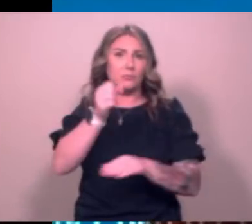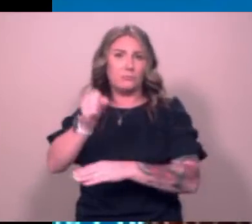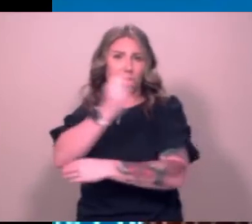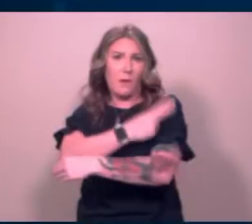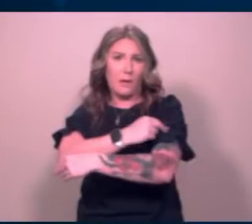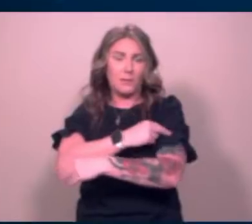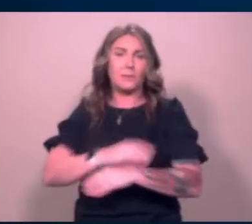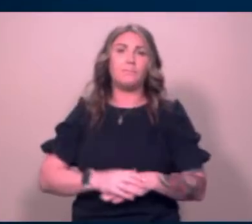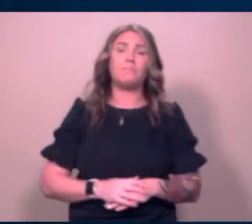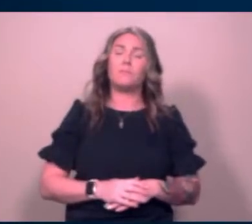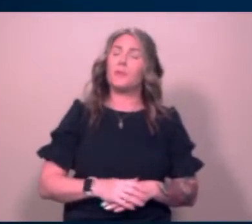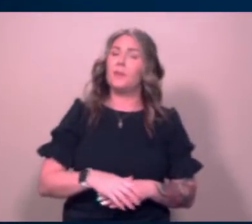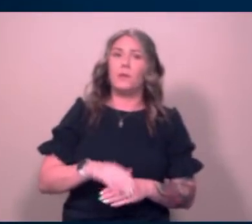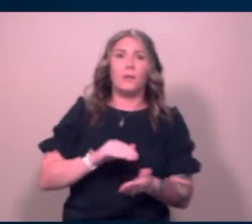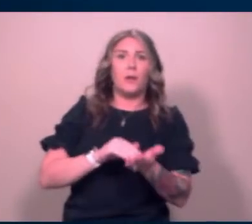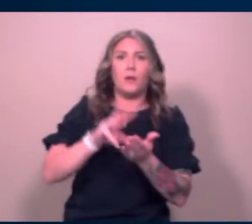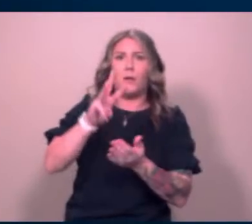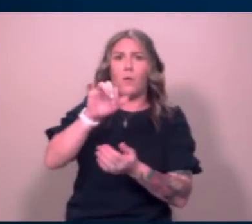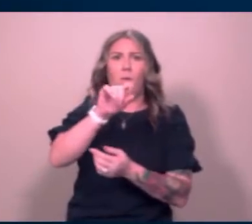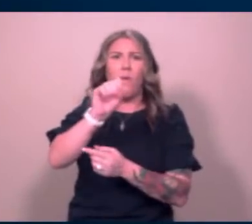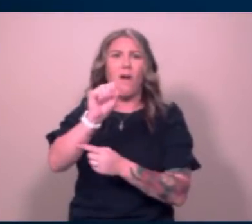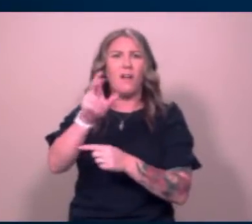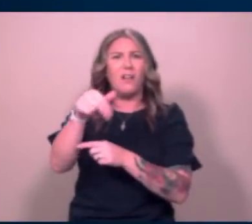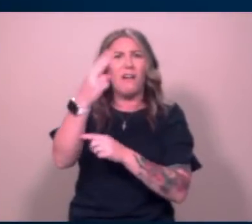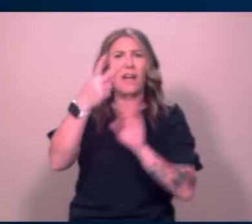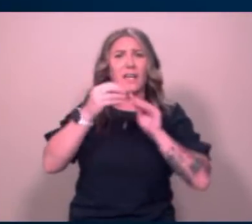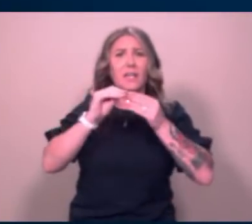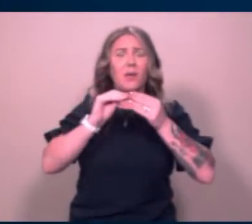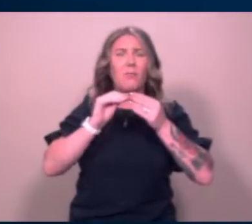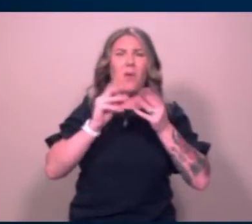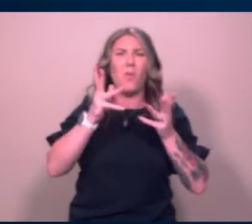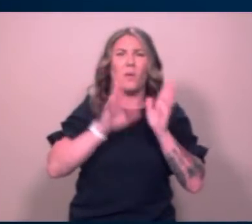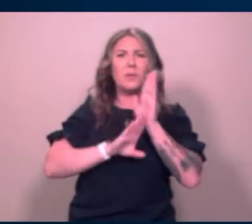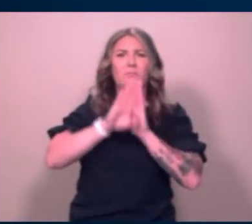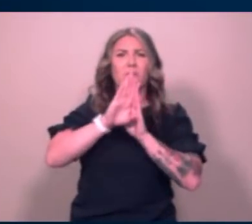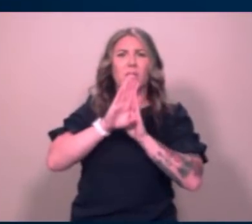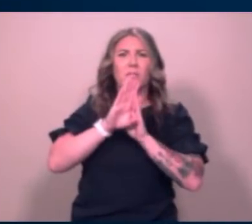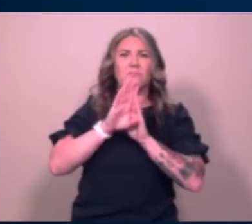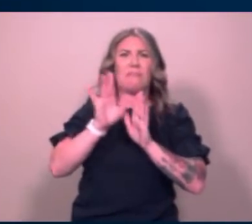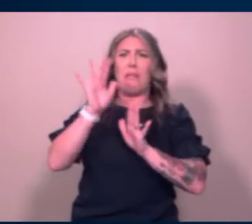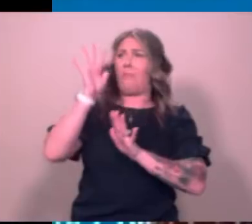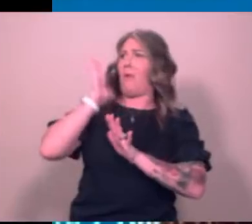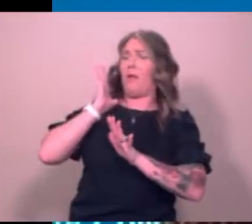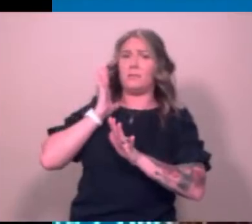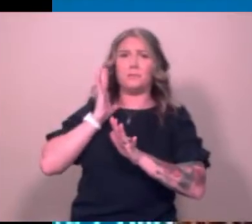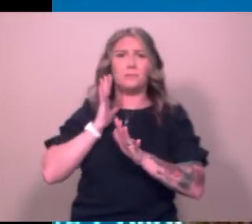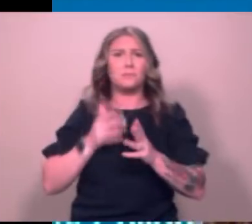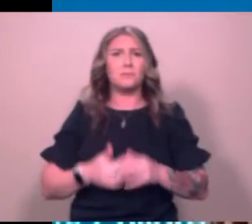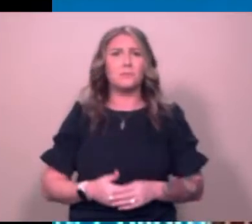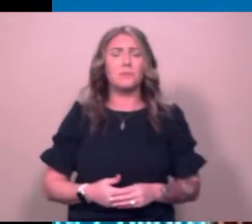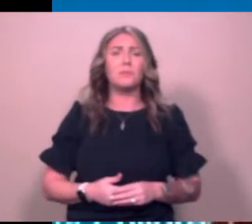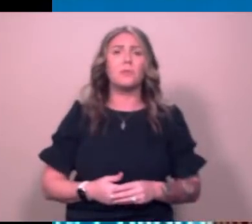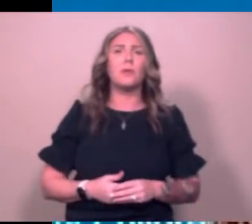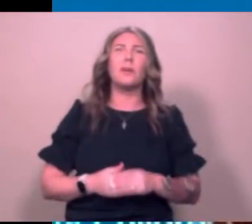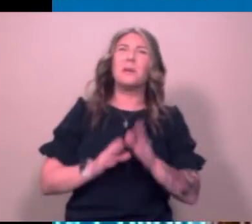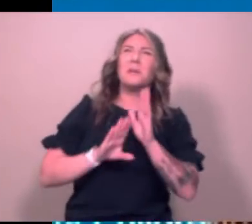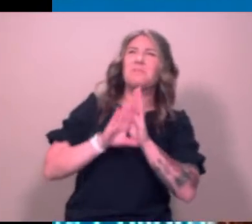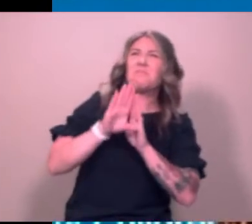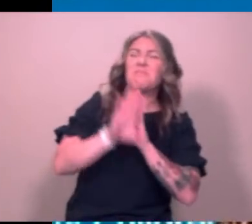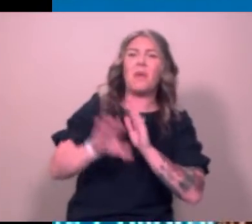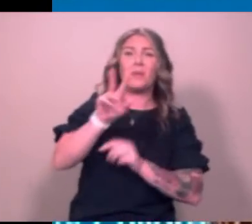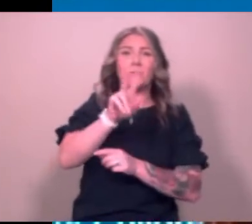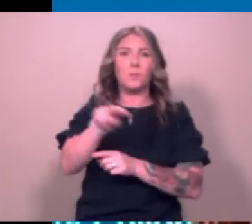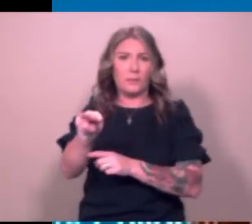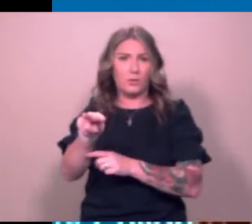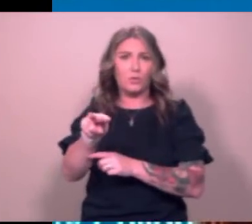hospitalizations. Dr. Watts, that's a really high number for you all. What was the peak for you guys earlier in the crisis? We peaked around 22.